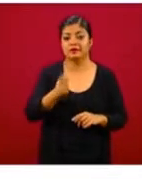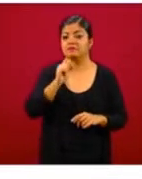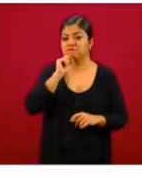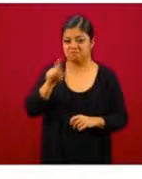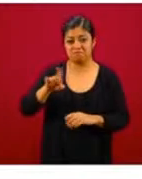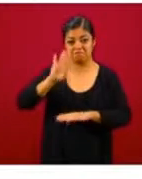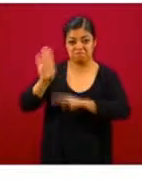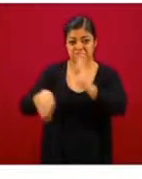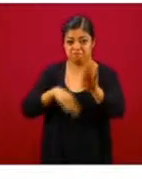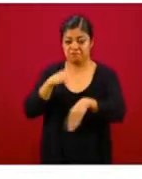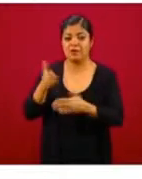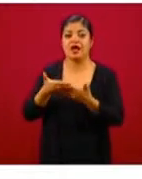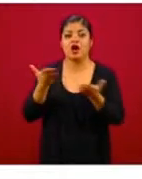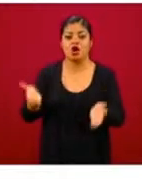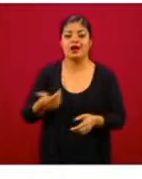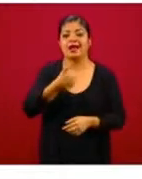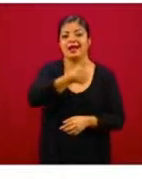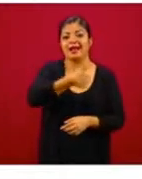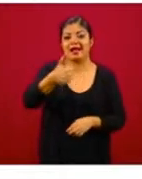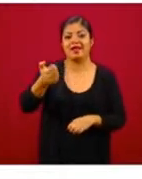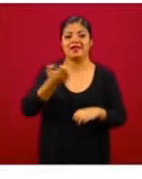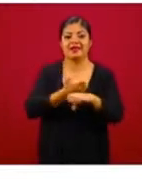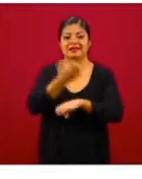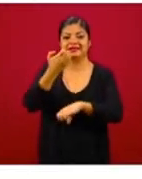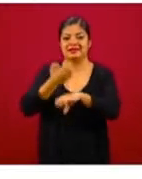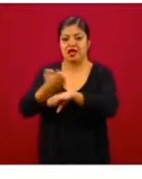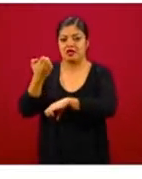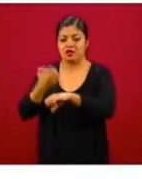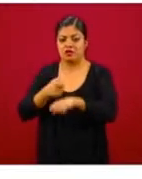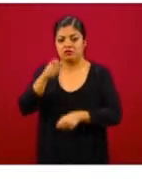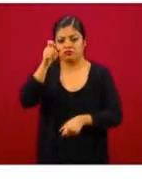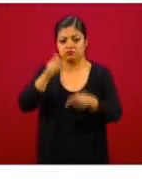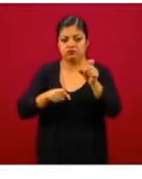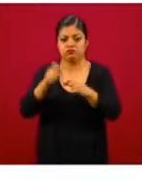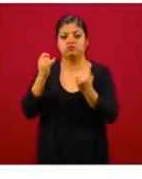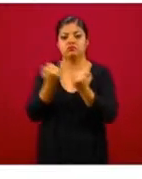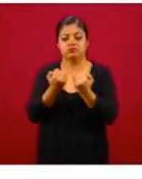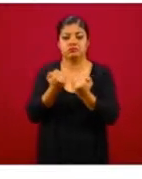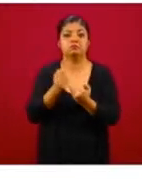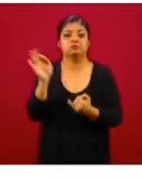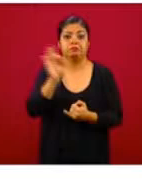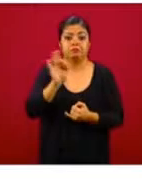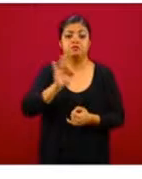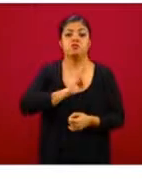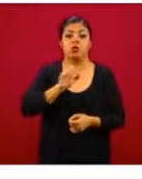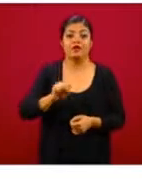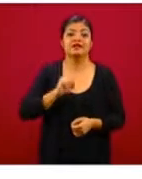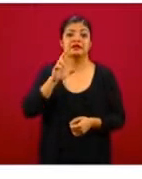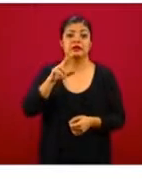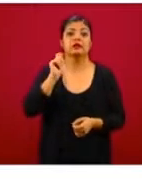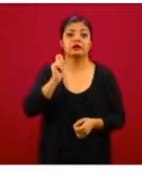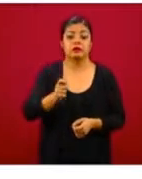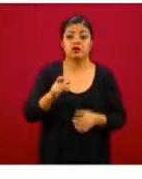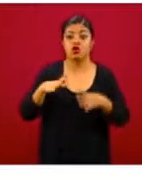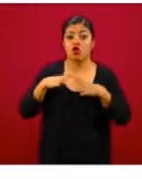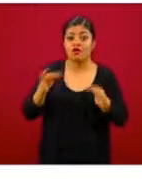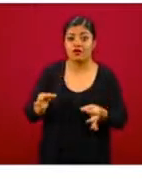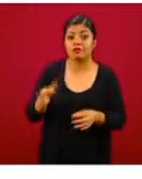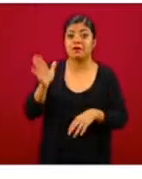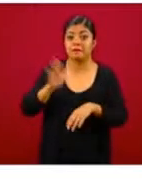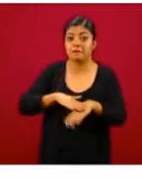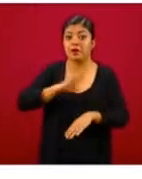the epidemic curve. This is the distribution of this same distribution of deaths for these